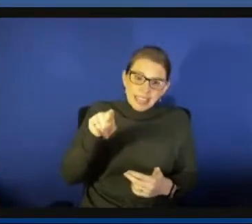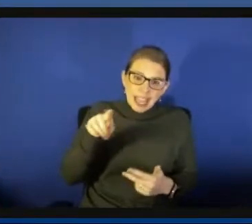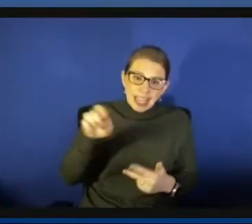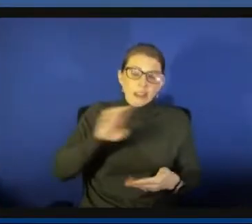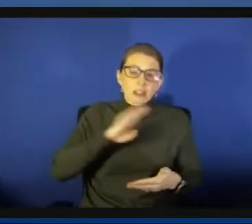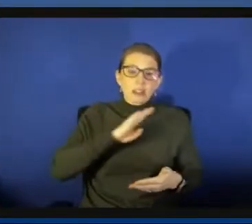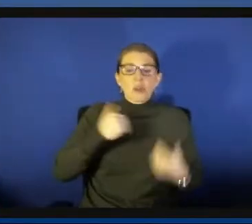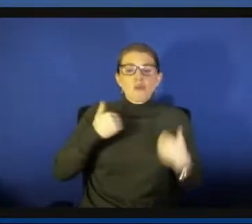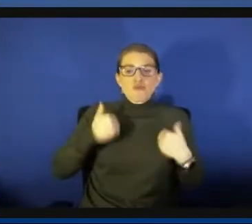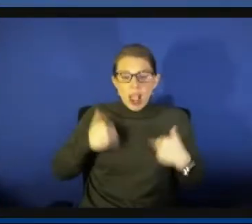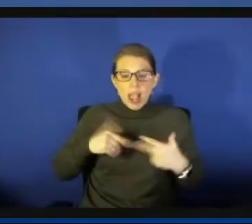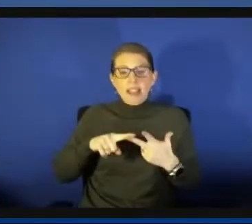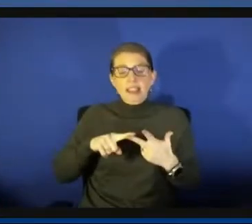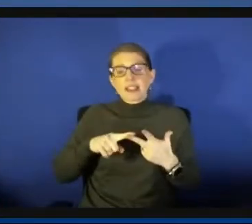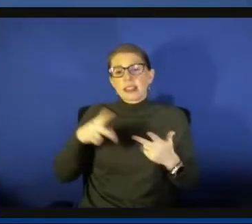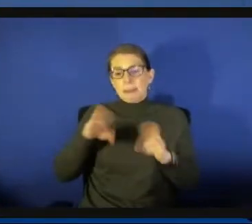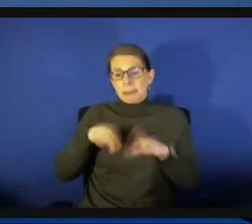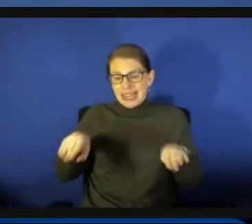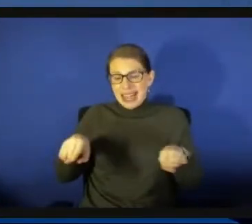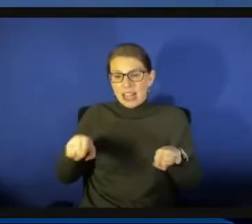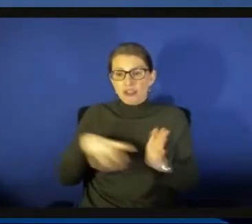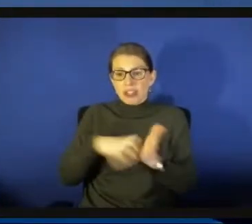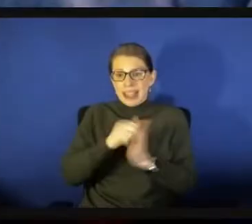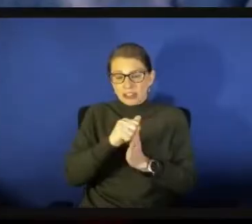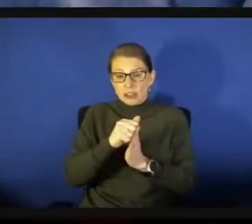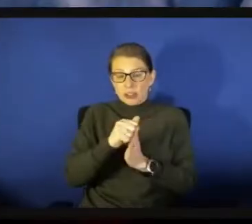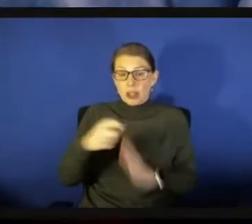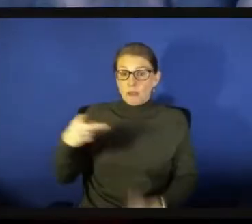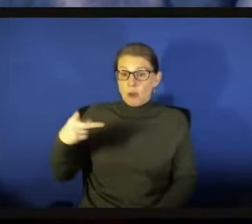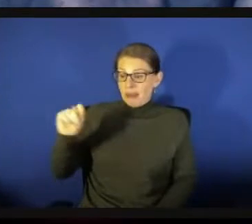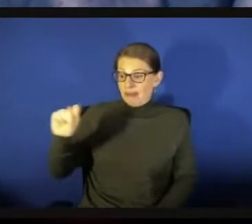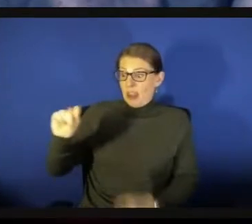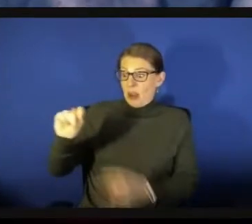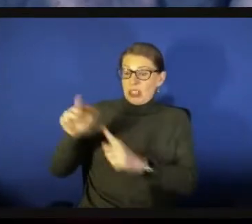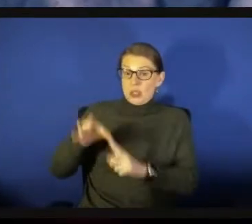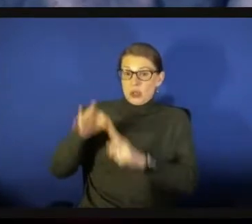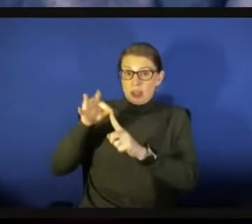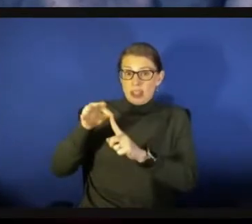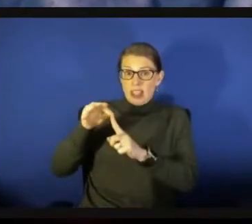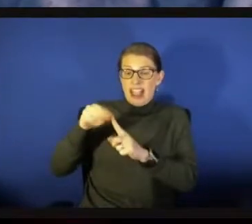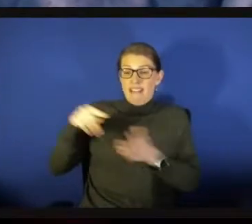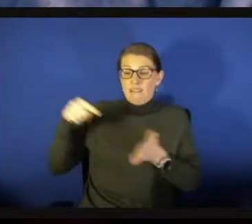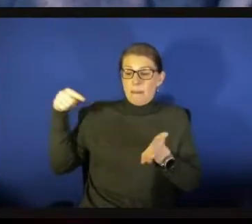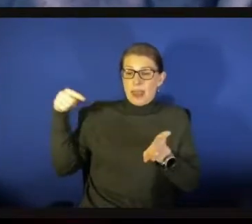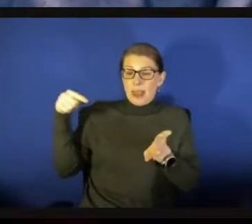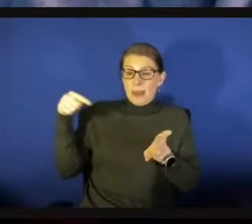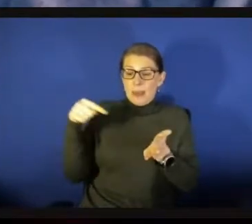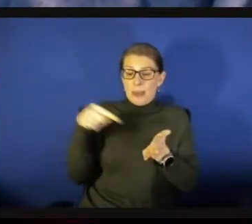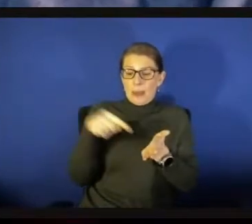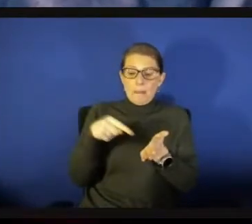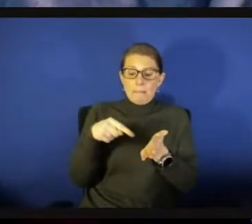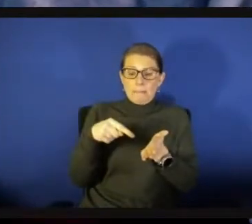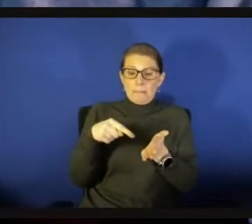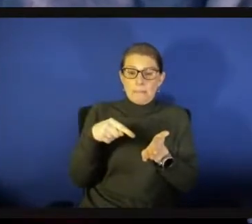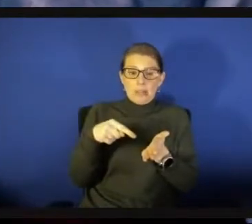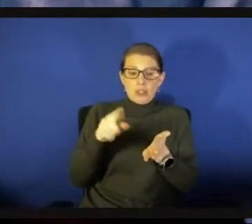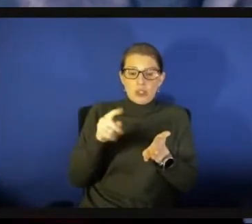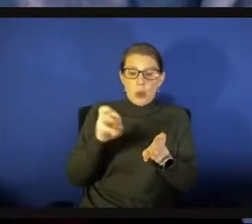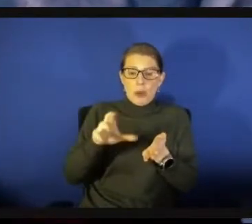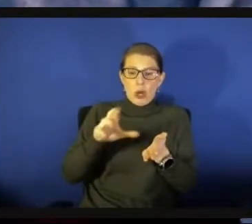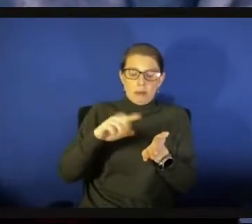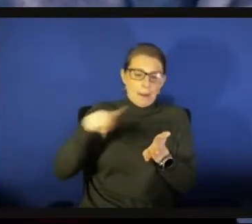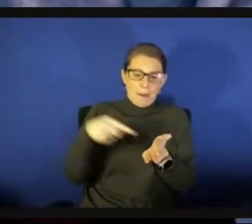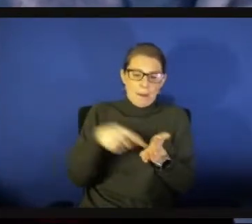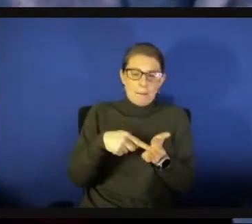cancers. And proton therapy is unique because it has a beam that can stop at the tumor and not go beyond it, and therefore it's able